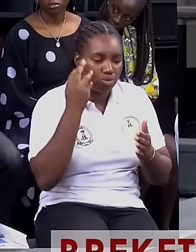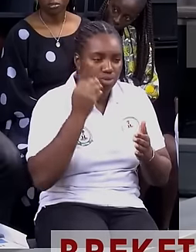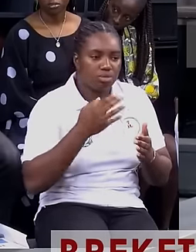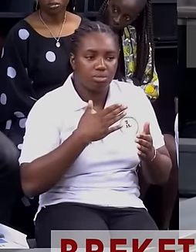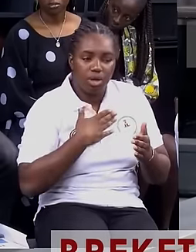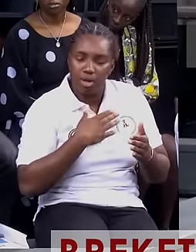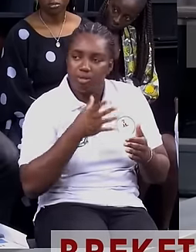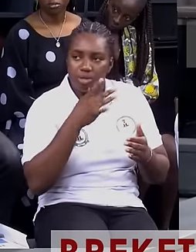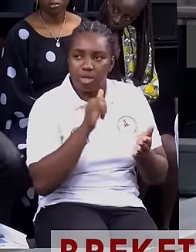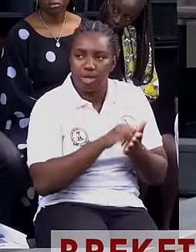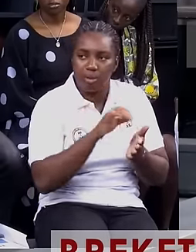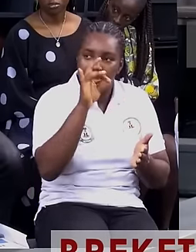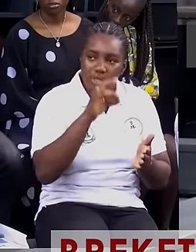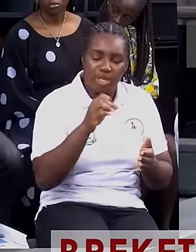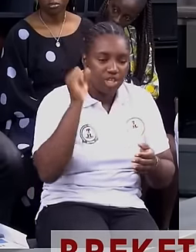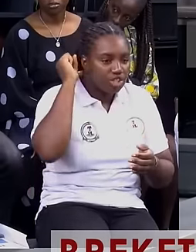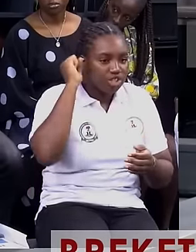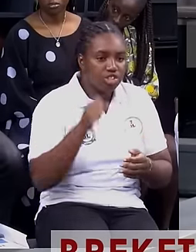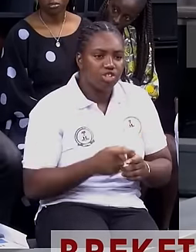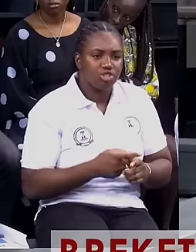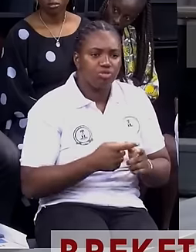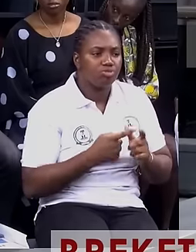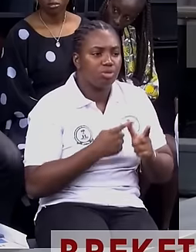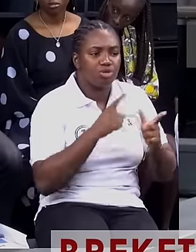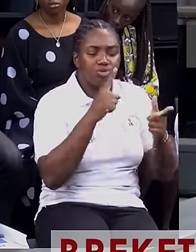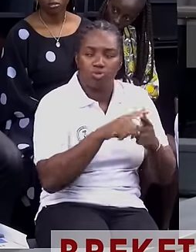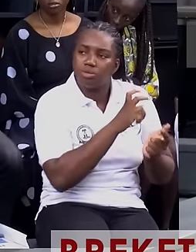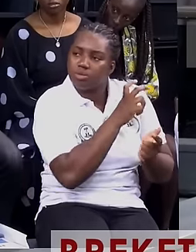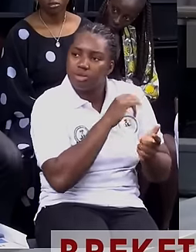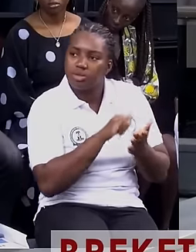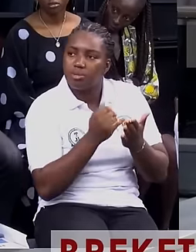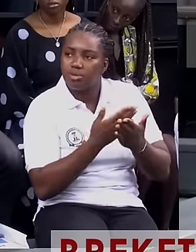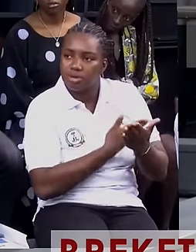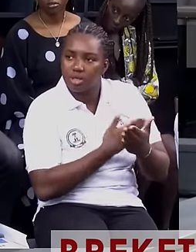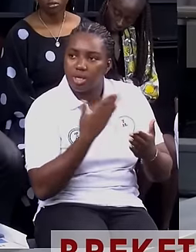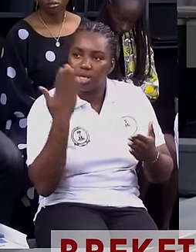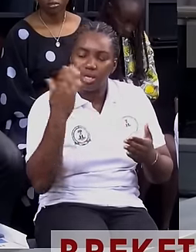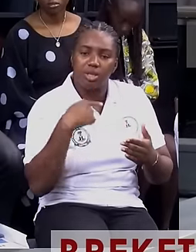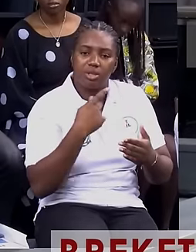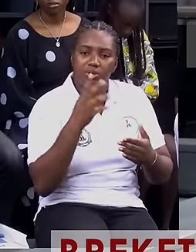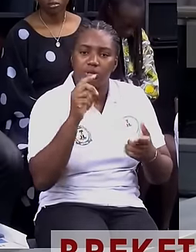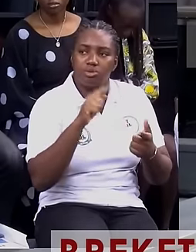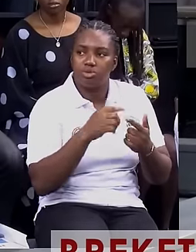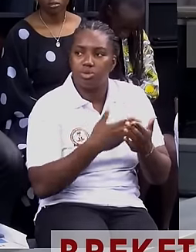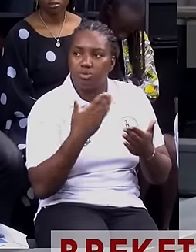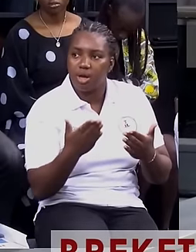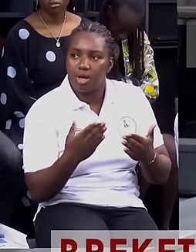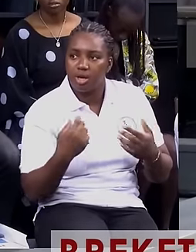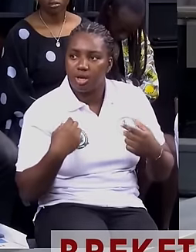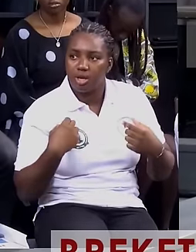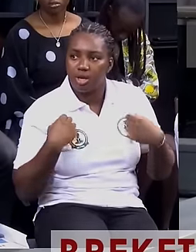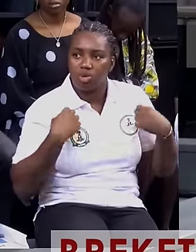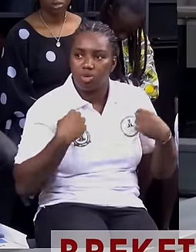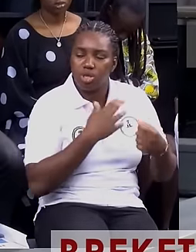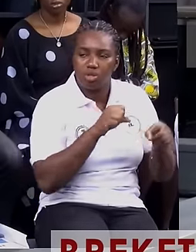that picked. My mom now rushed to the police station that morning. They said they should buy clothes and buy this because I'm naked. Bring clothes